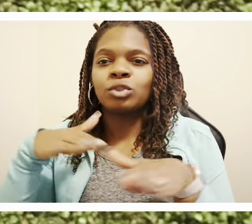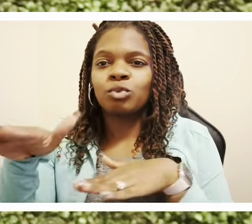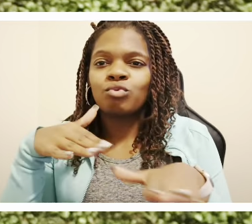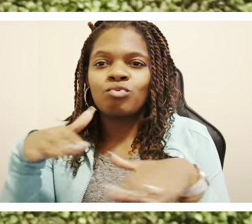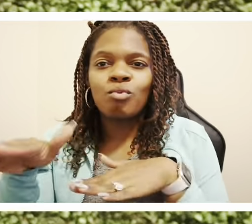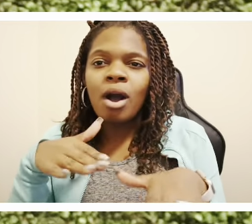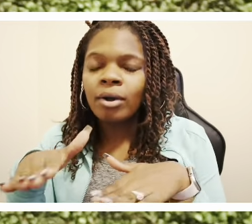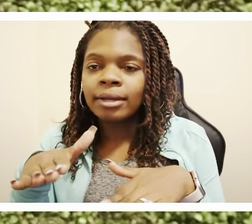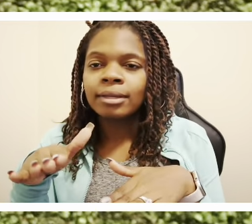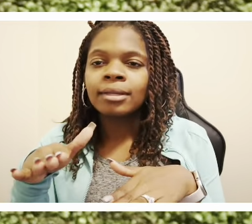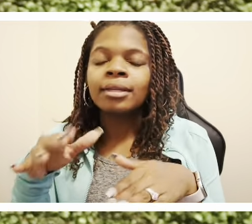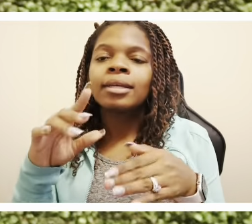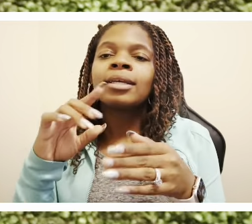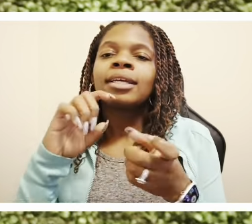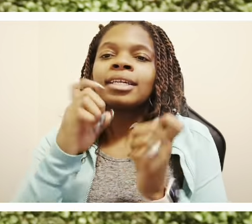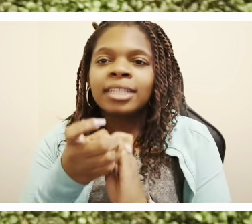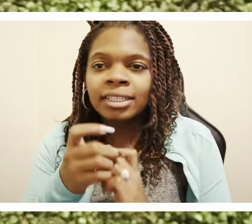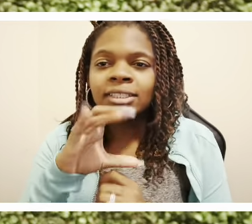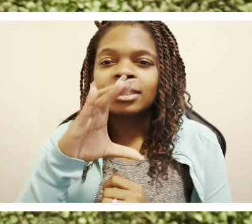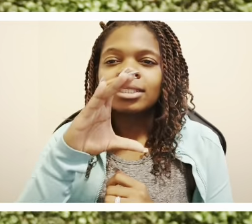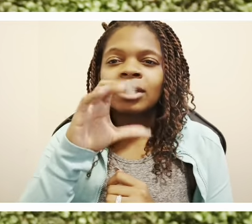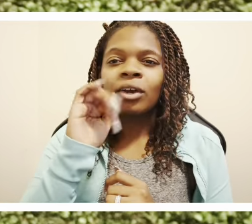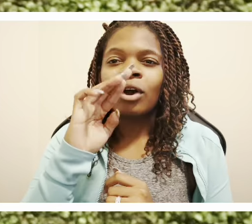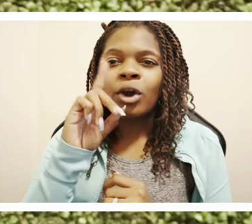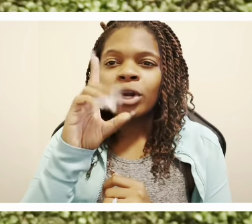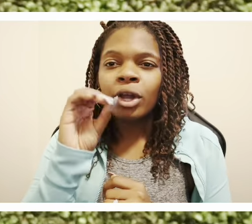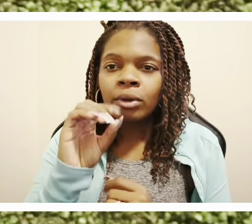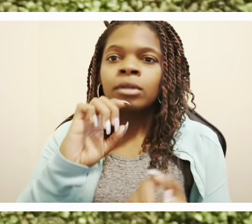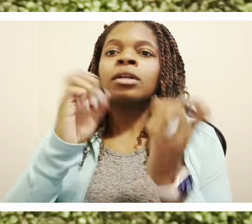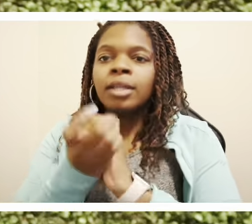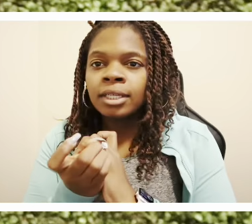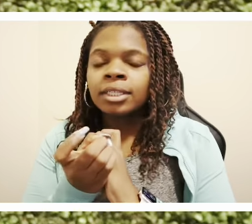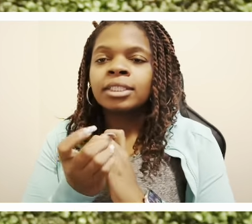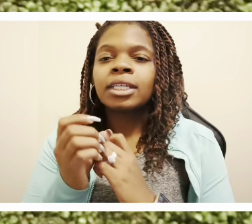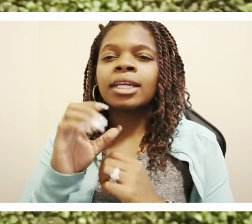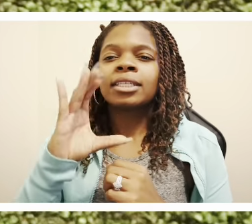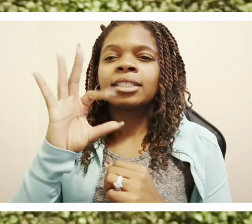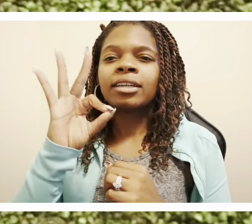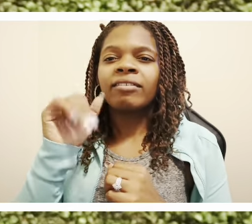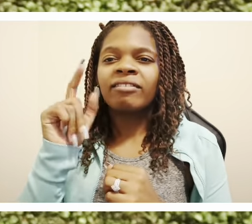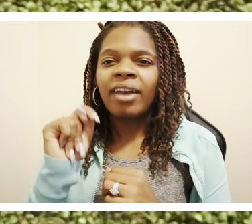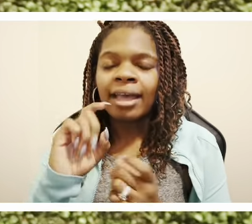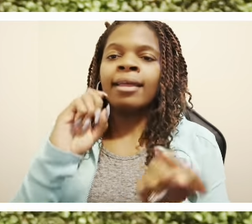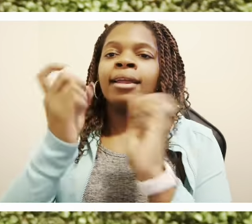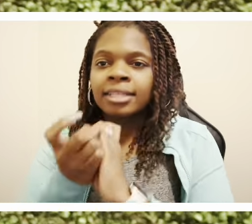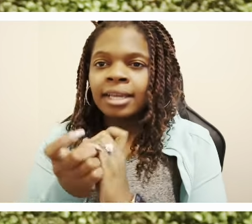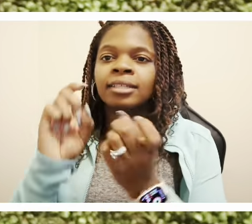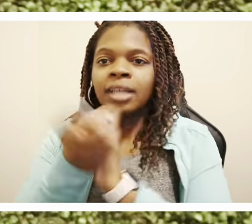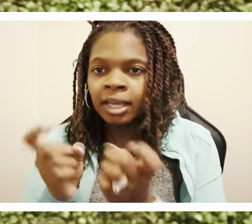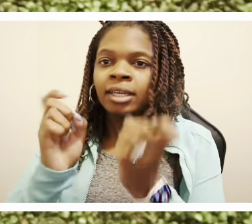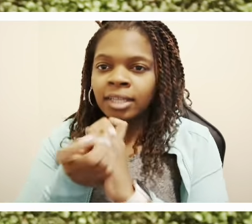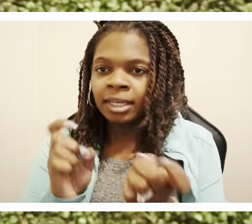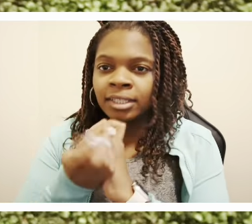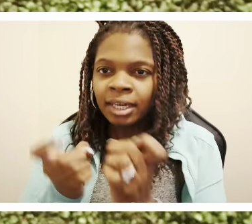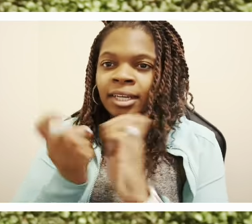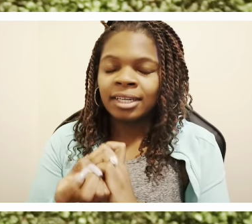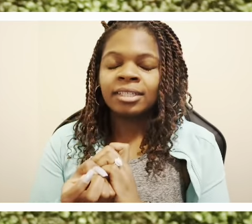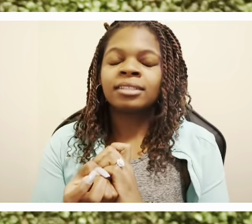I don't care if I'm going through the different modes, going through the different levels, and it constantly gives you that notification on your wrist,